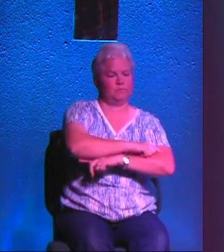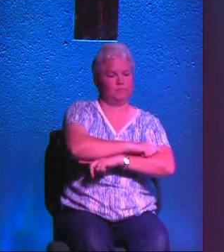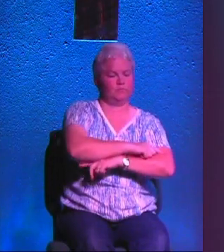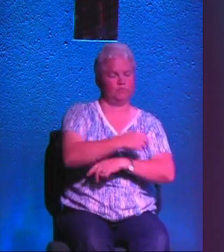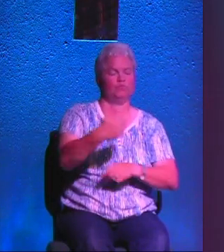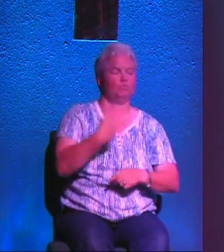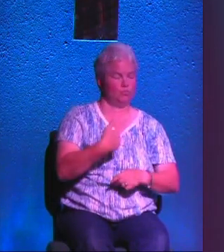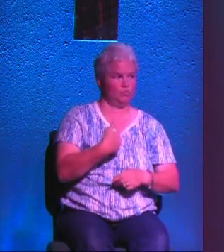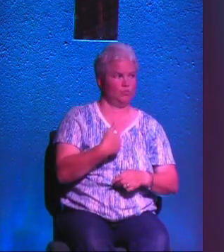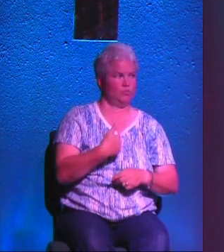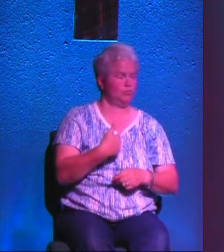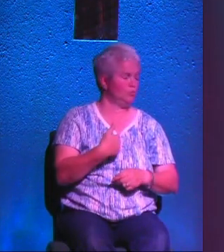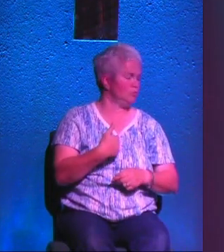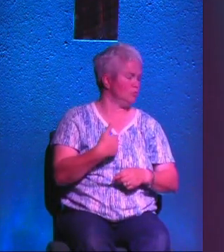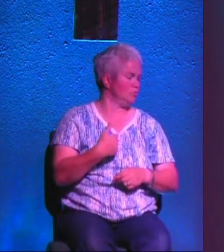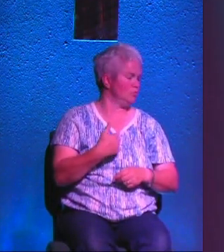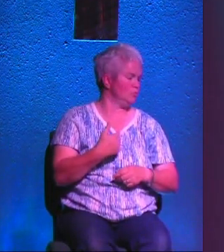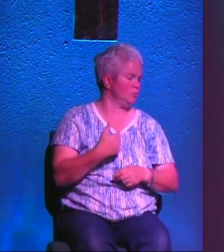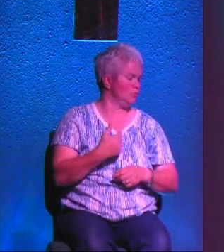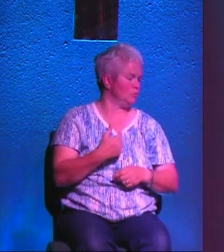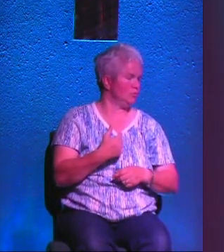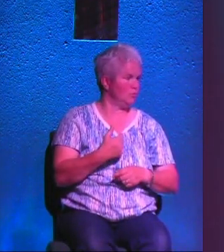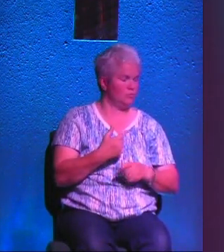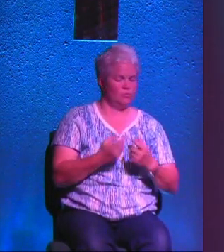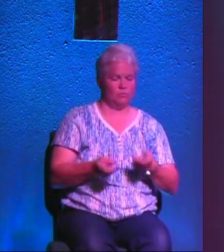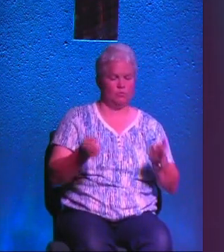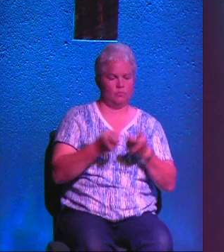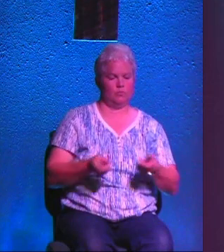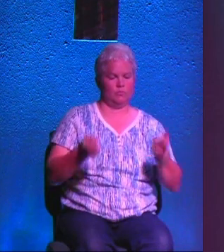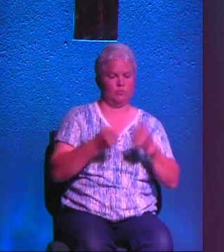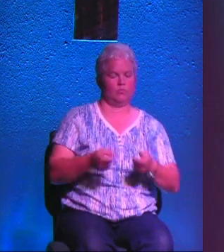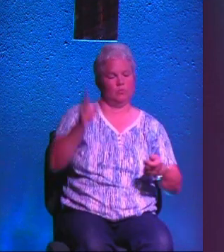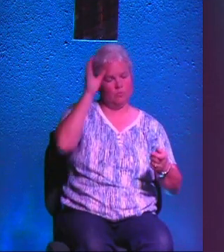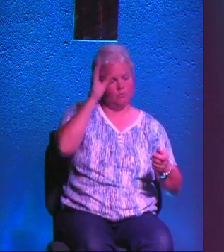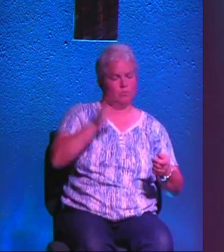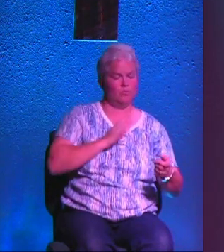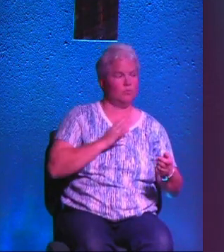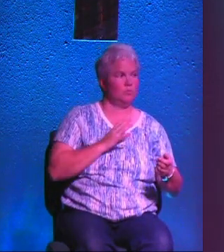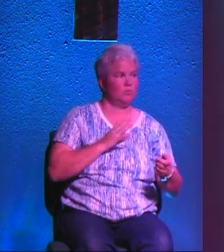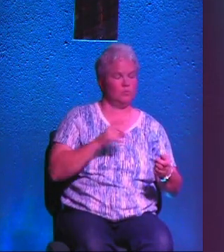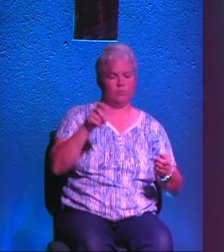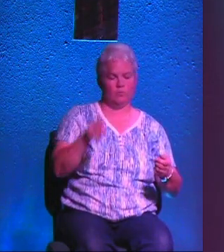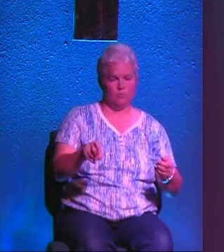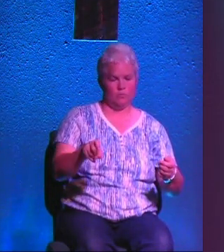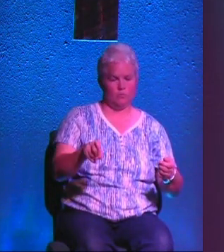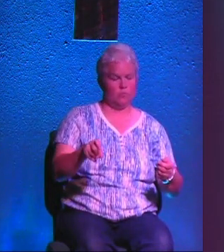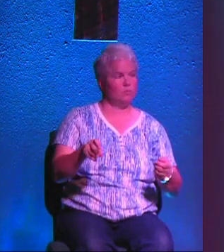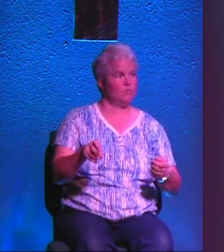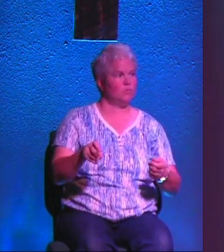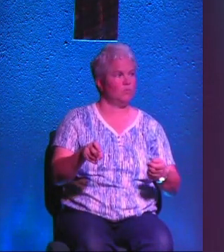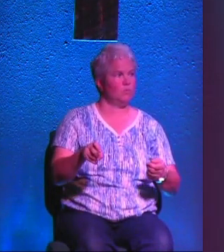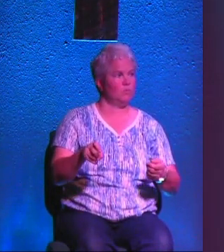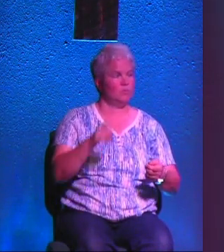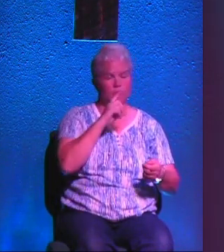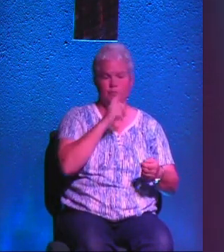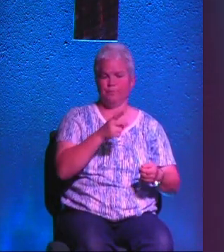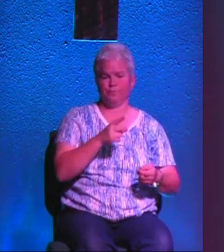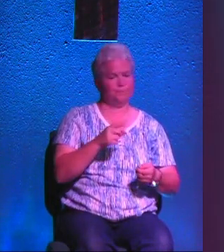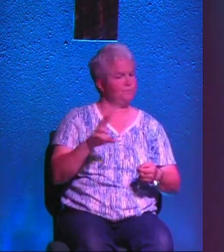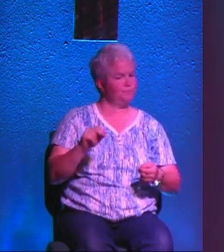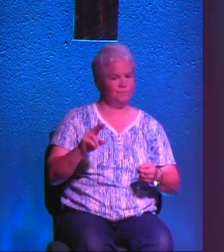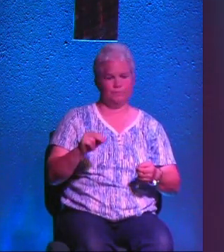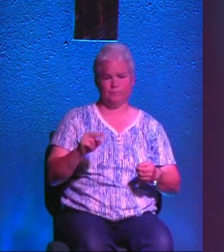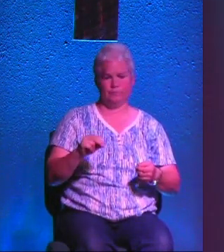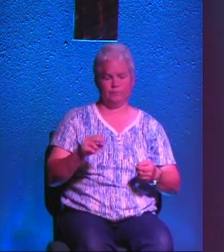to ourselves. Put that sinful man where that sinful man needs to be, and we need to say, oh